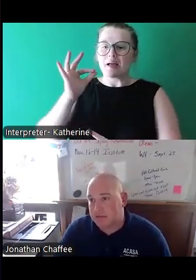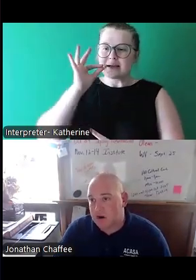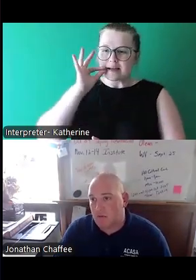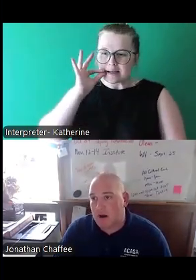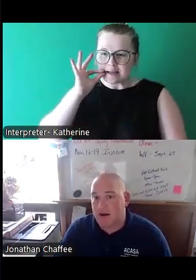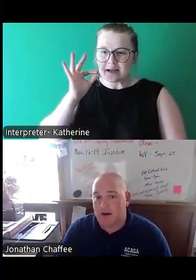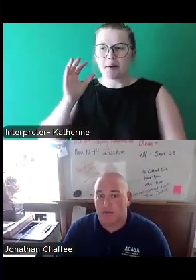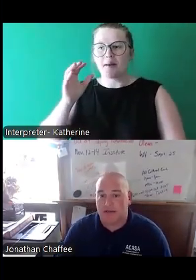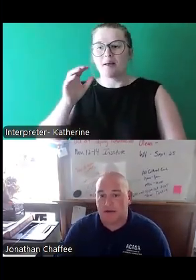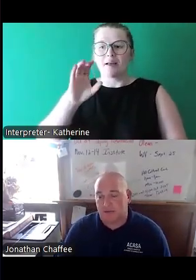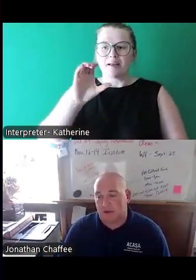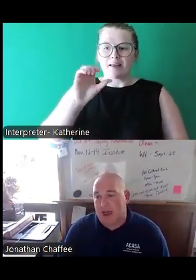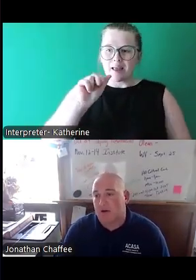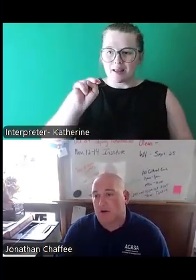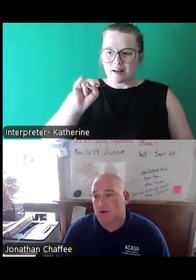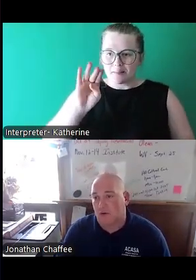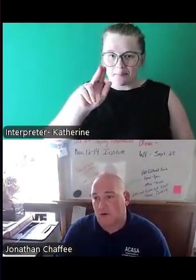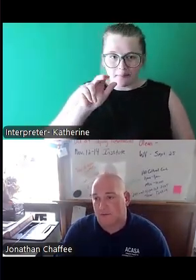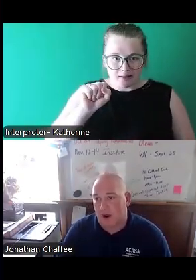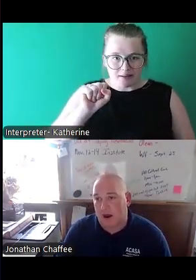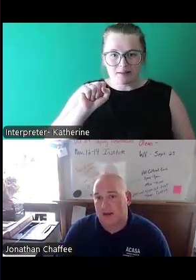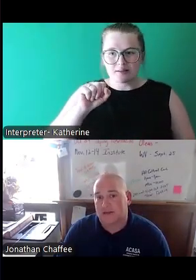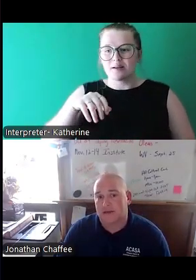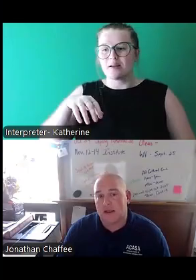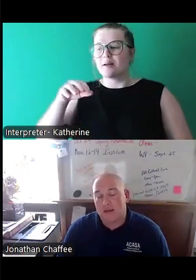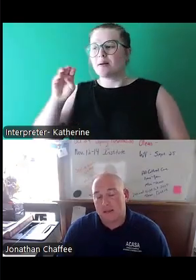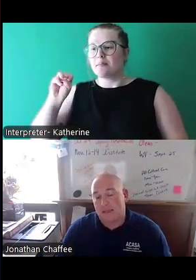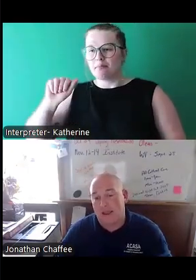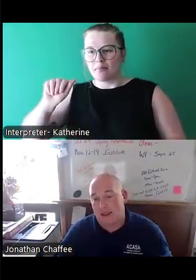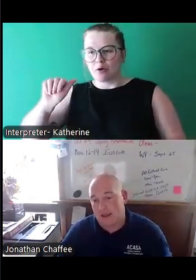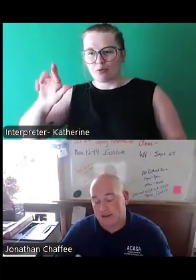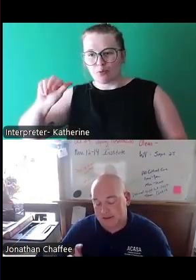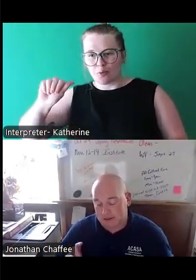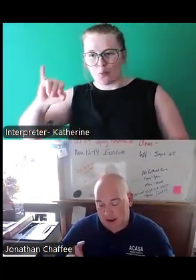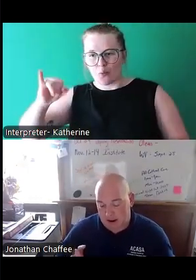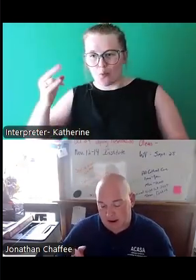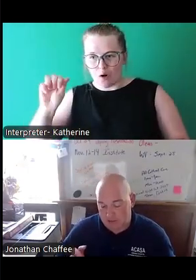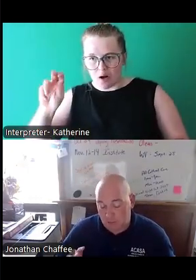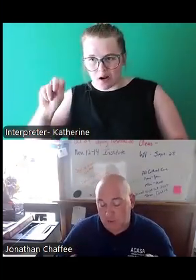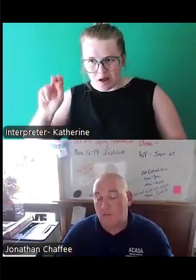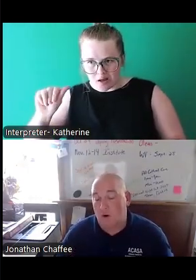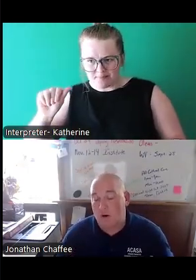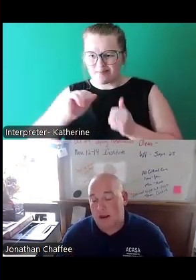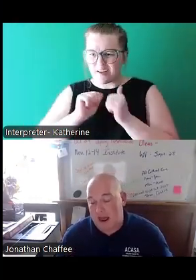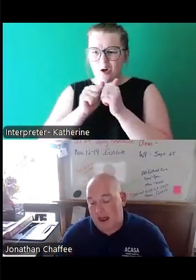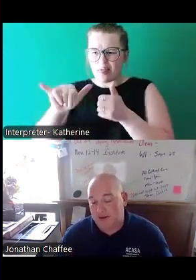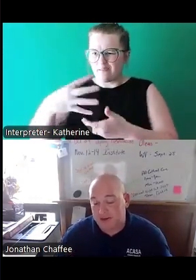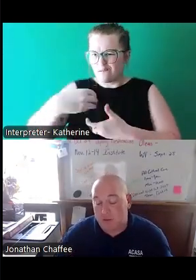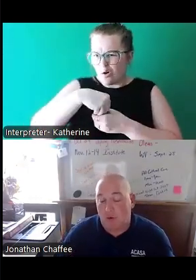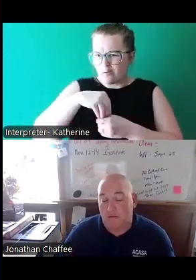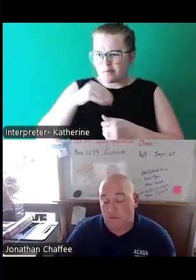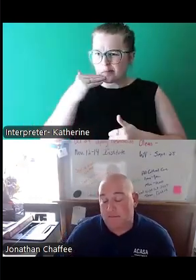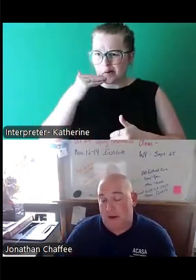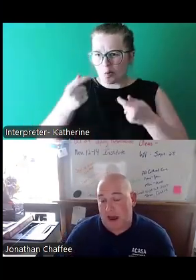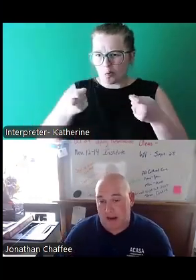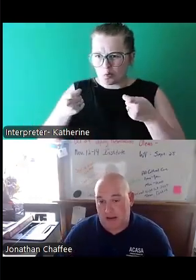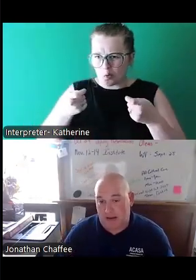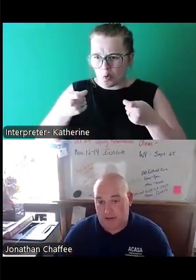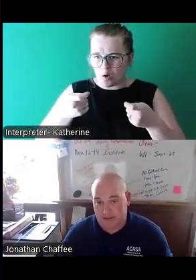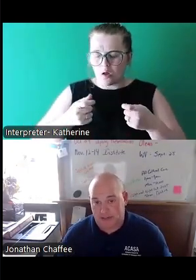cannabis, marijuana comes in with tobacco control for us is we work on